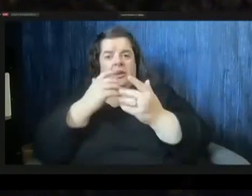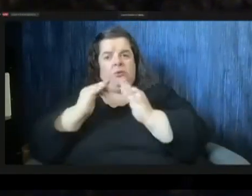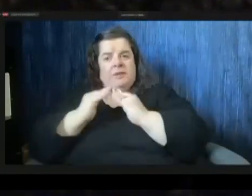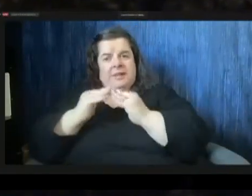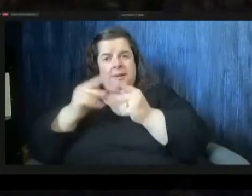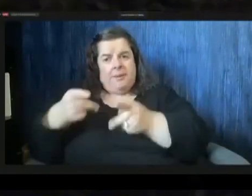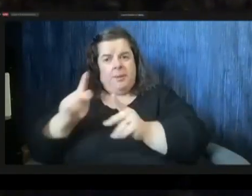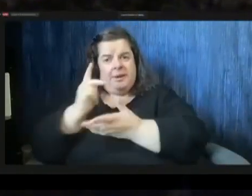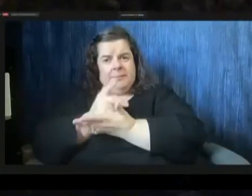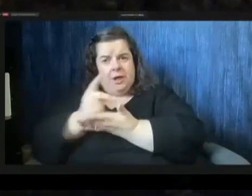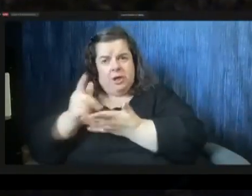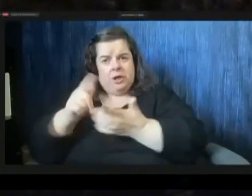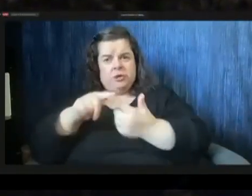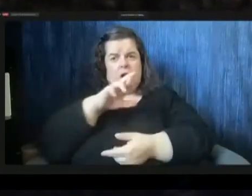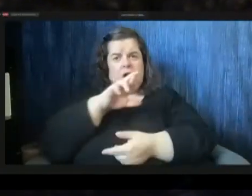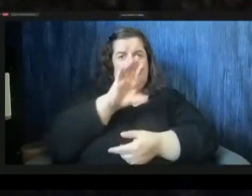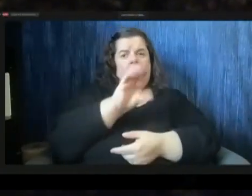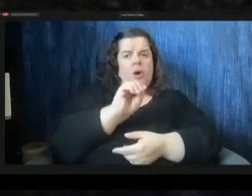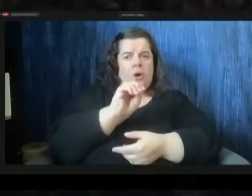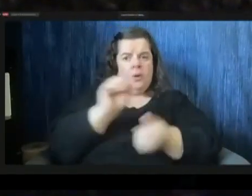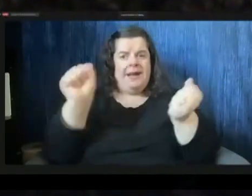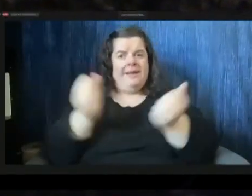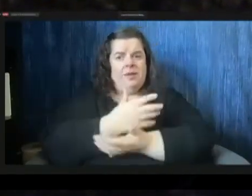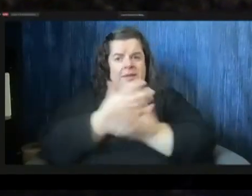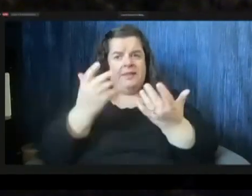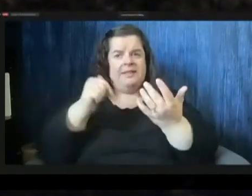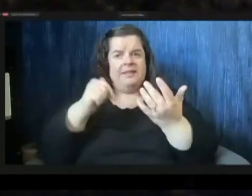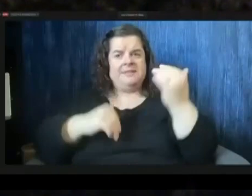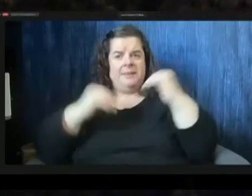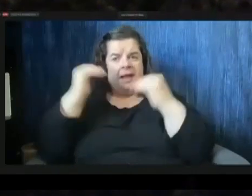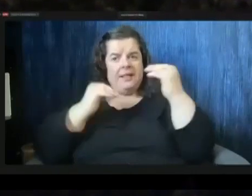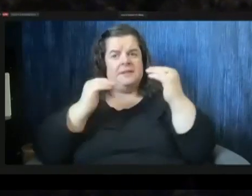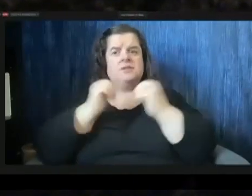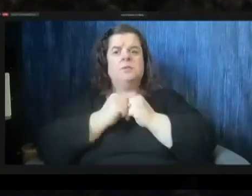to RCOs, right? It's like this balance between